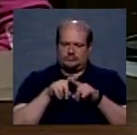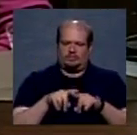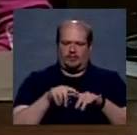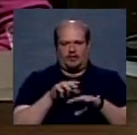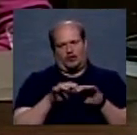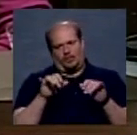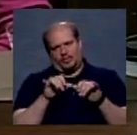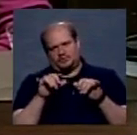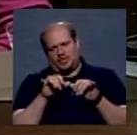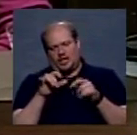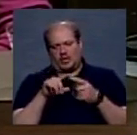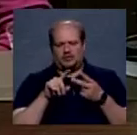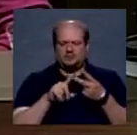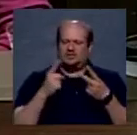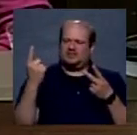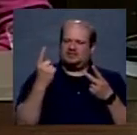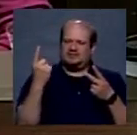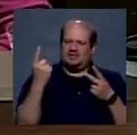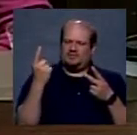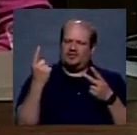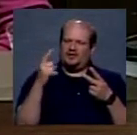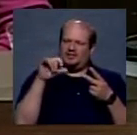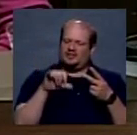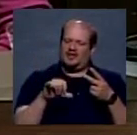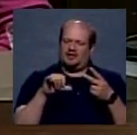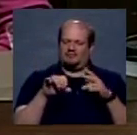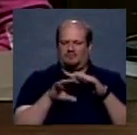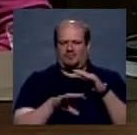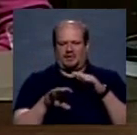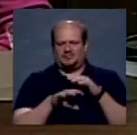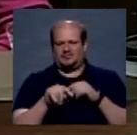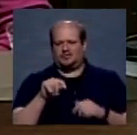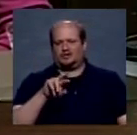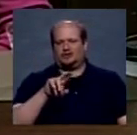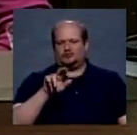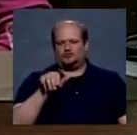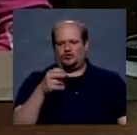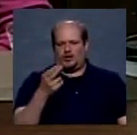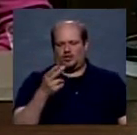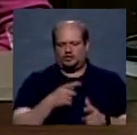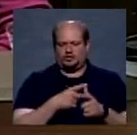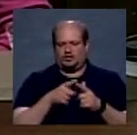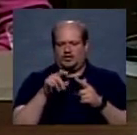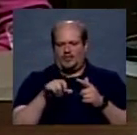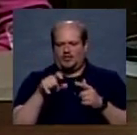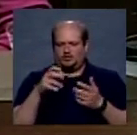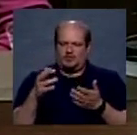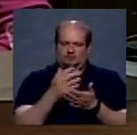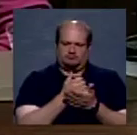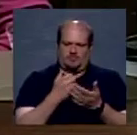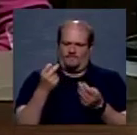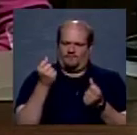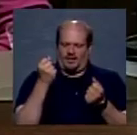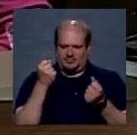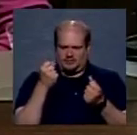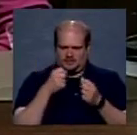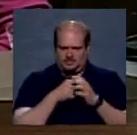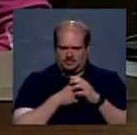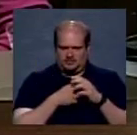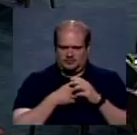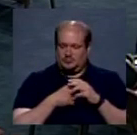it, if it's something that is just basic trash, then we should get that up fairly quickly. But that should